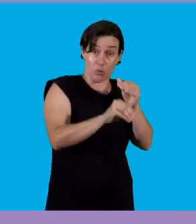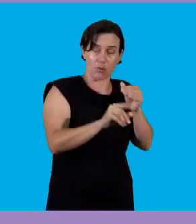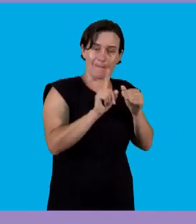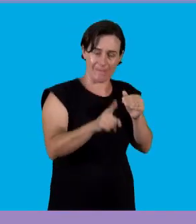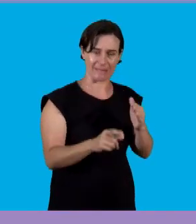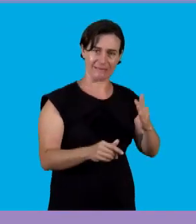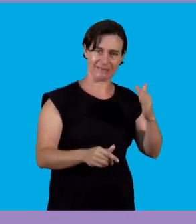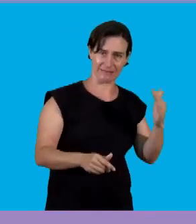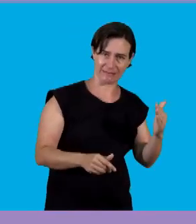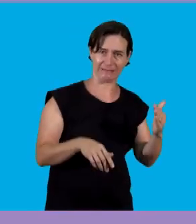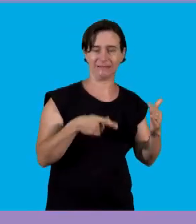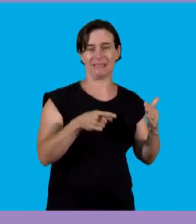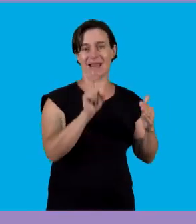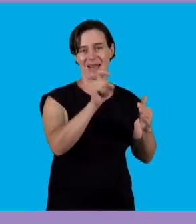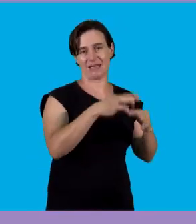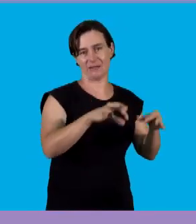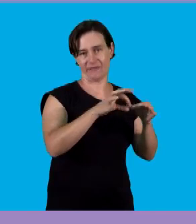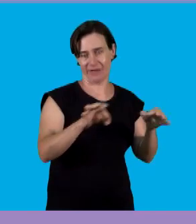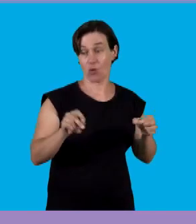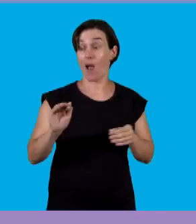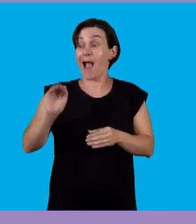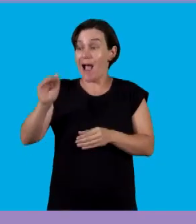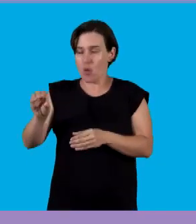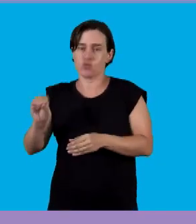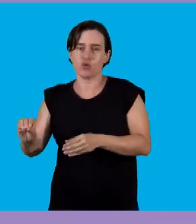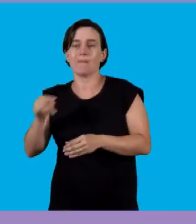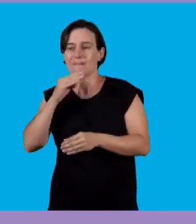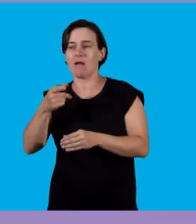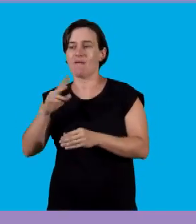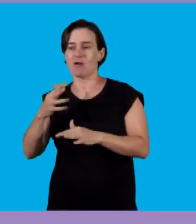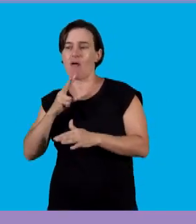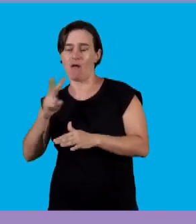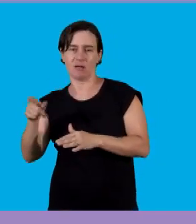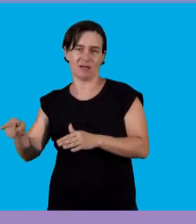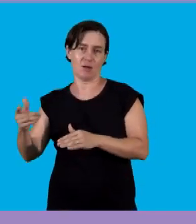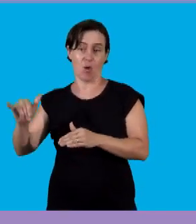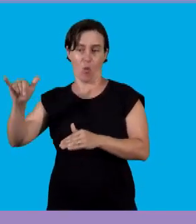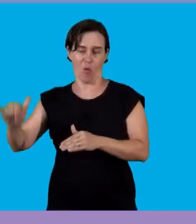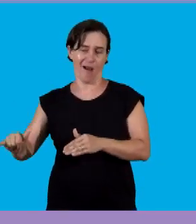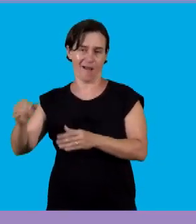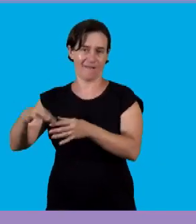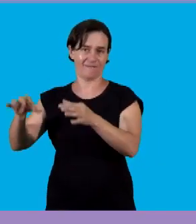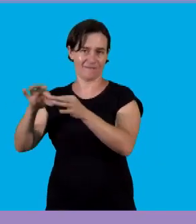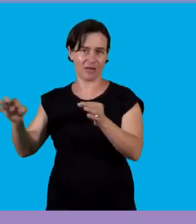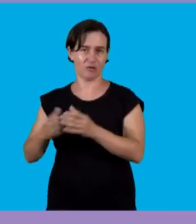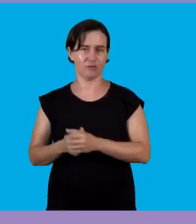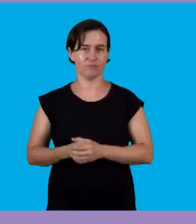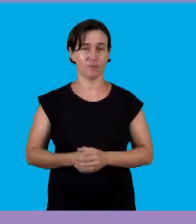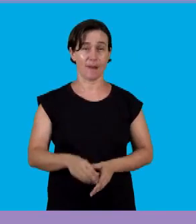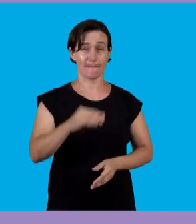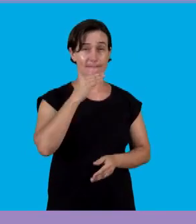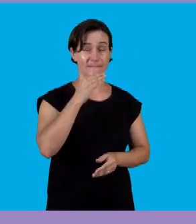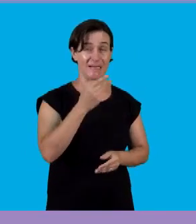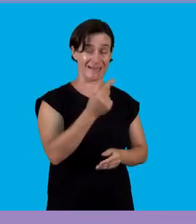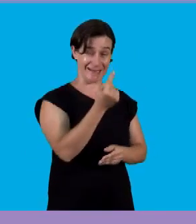respective output values. So what we are trying to say here is that each input value has its own output value.